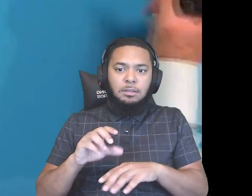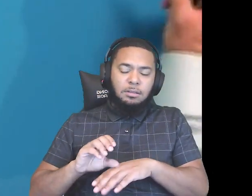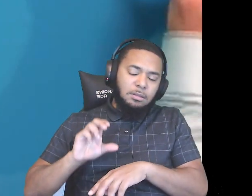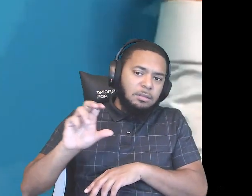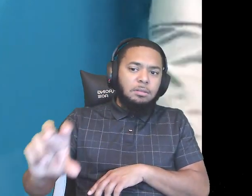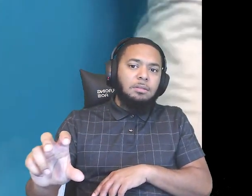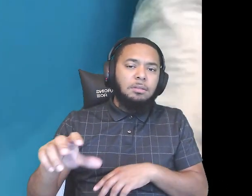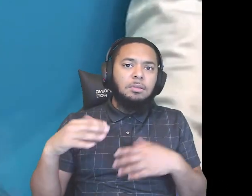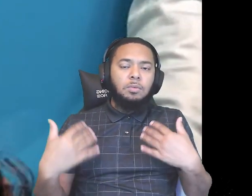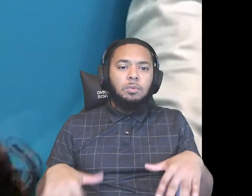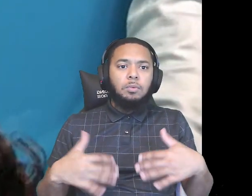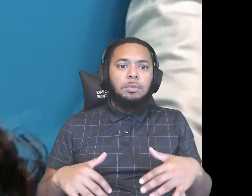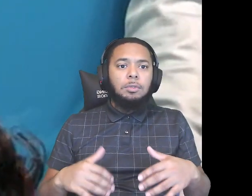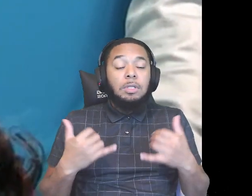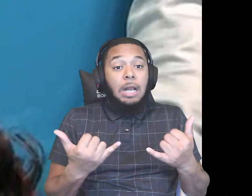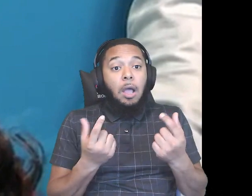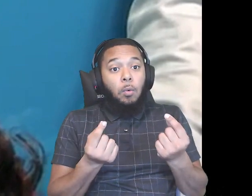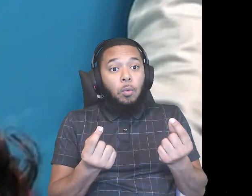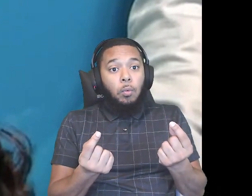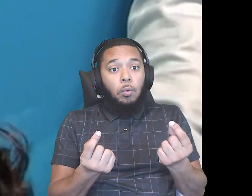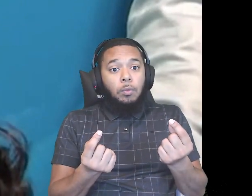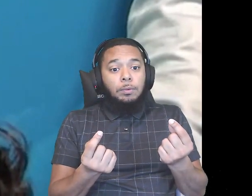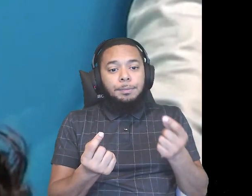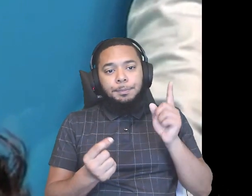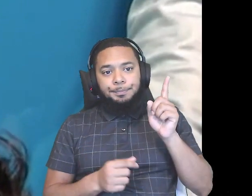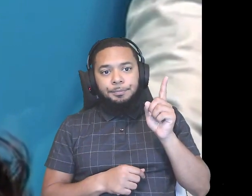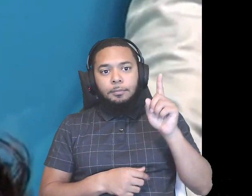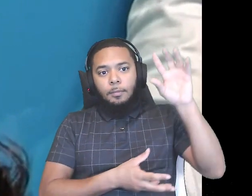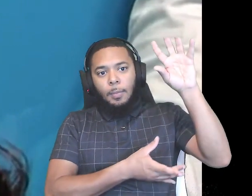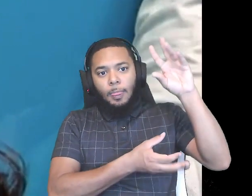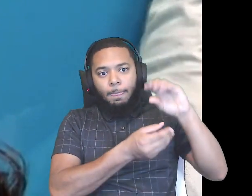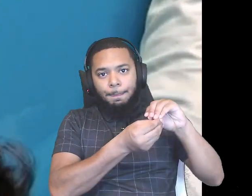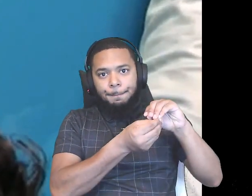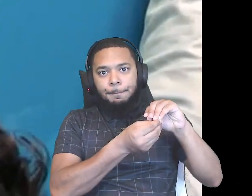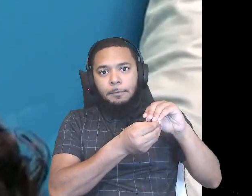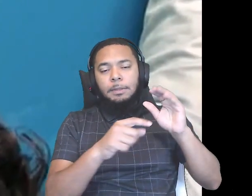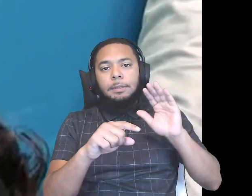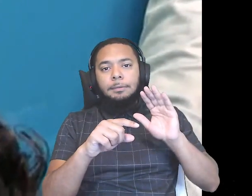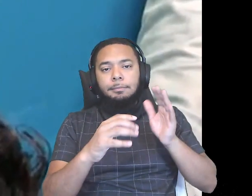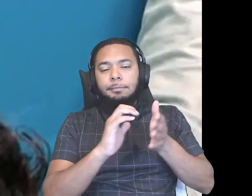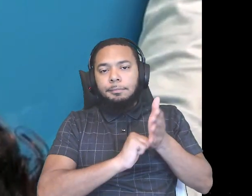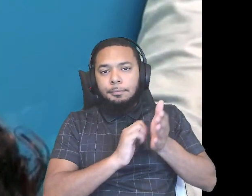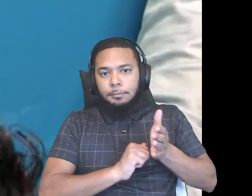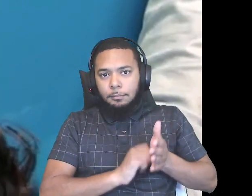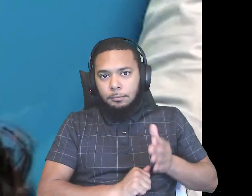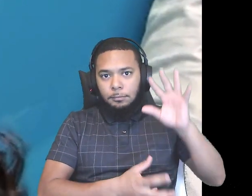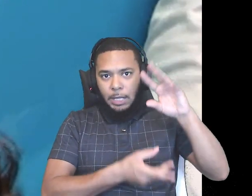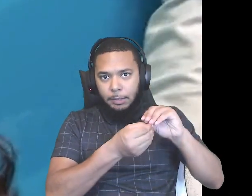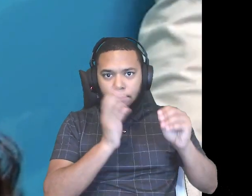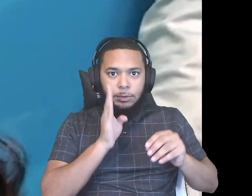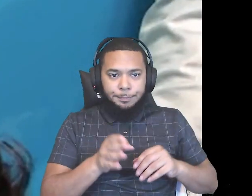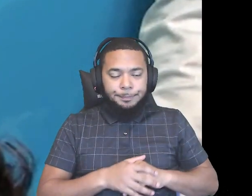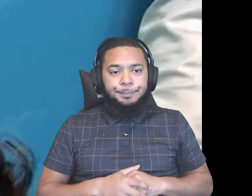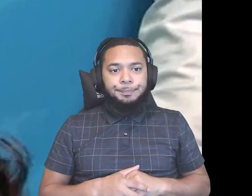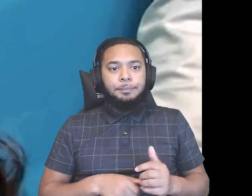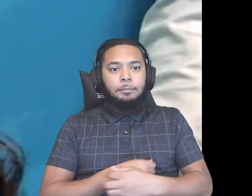So what we're going to do over here is add those up. So 790,